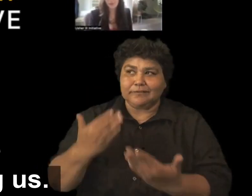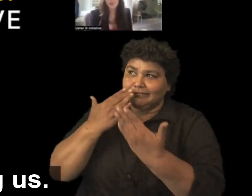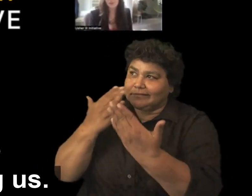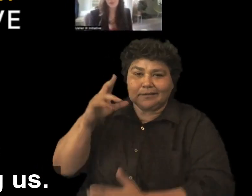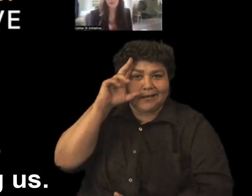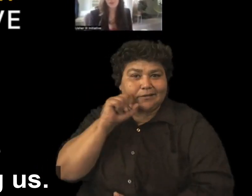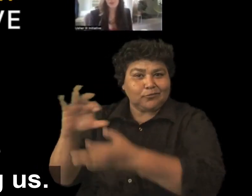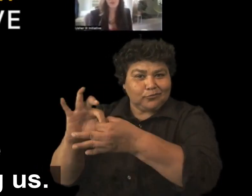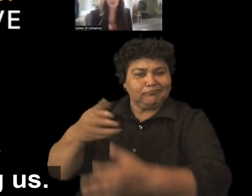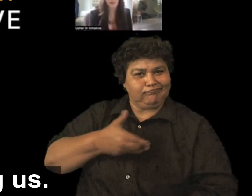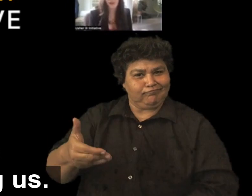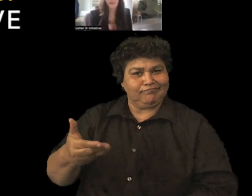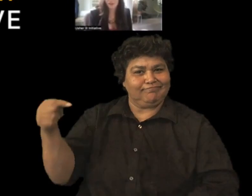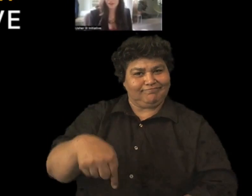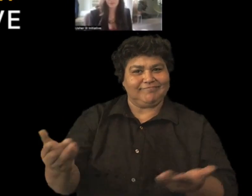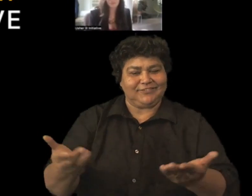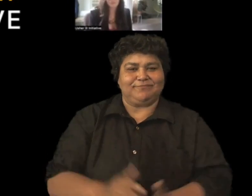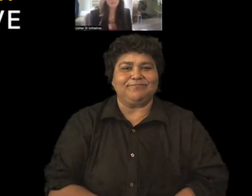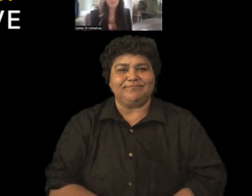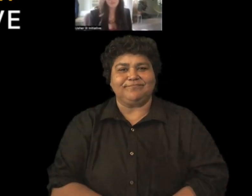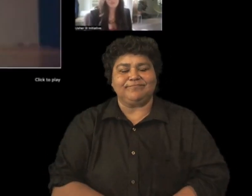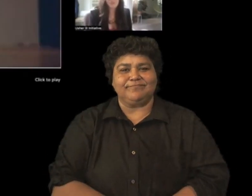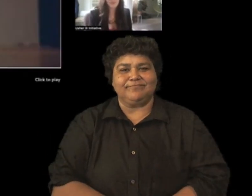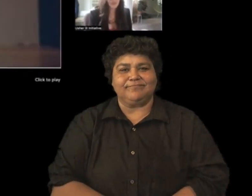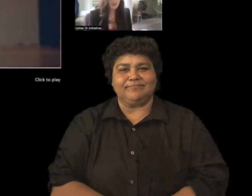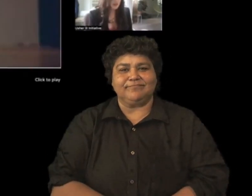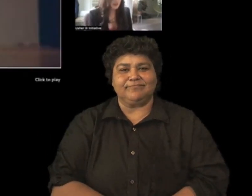much to the Usher Coalition for having us.